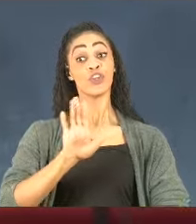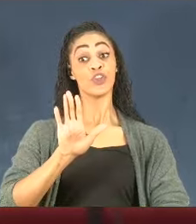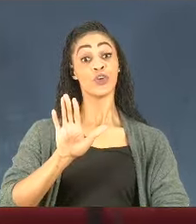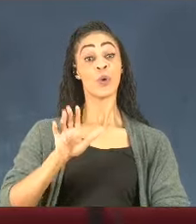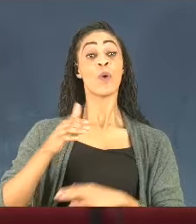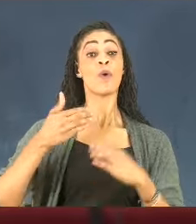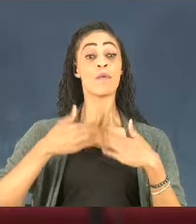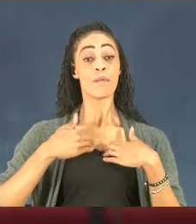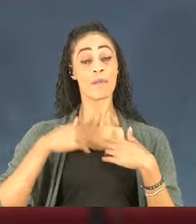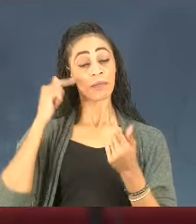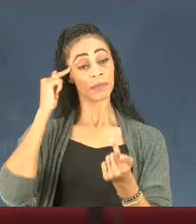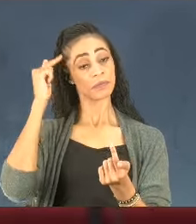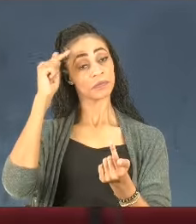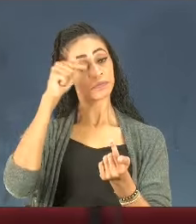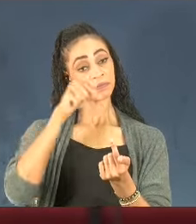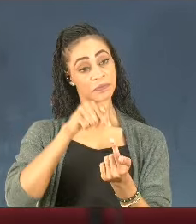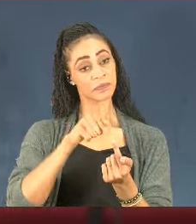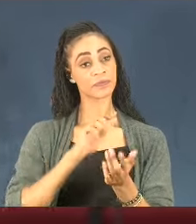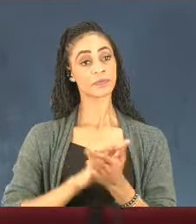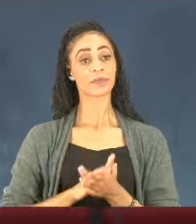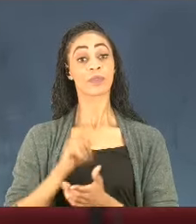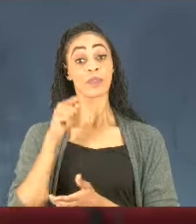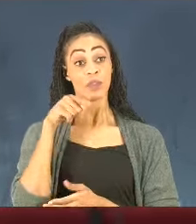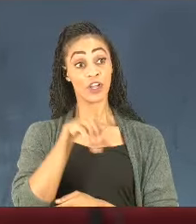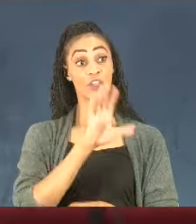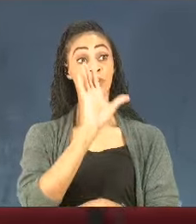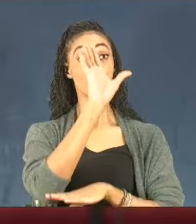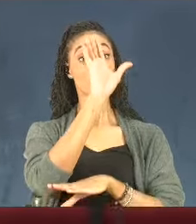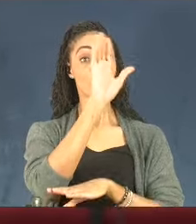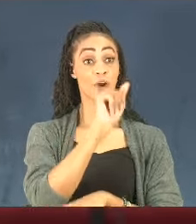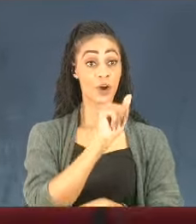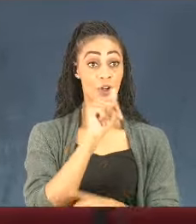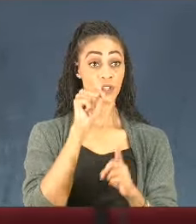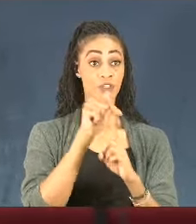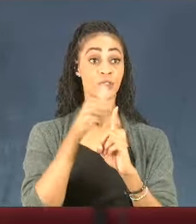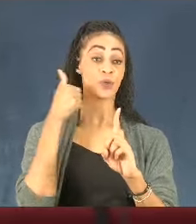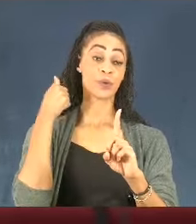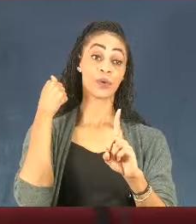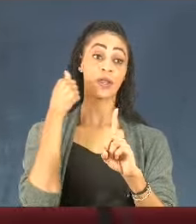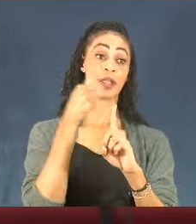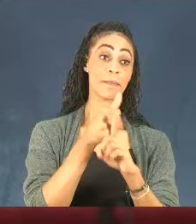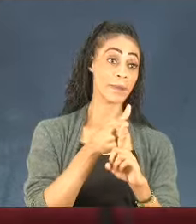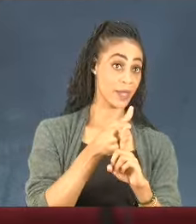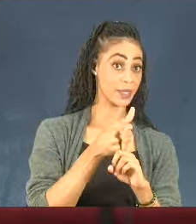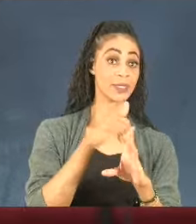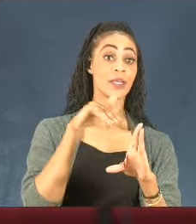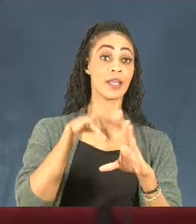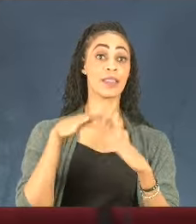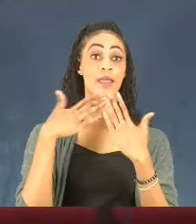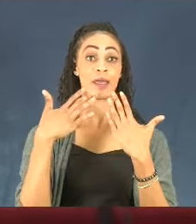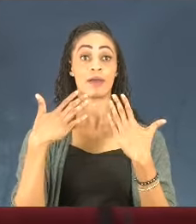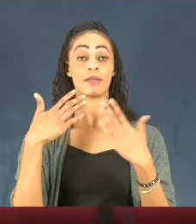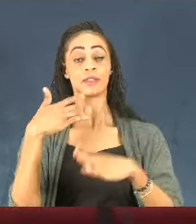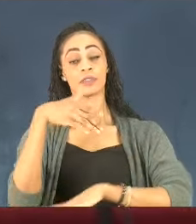purpose. You are called to be an instrument in the hands of God.